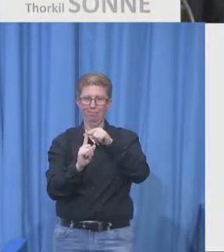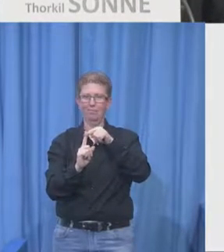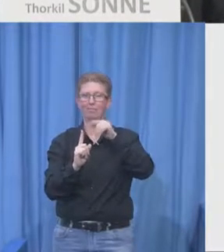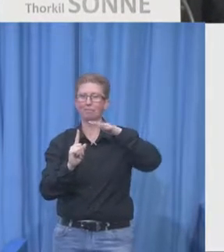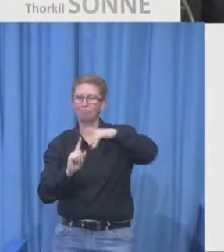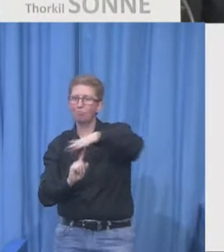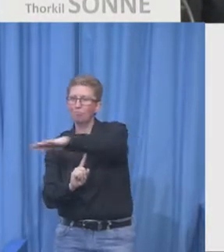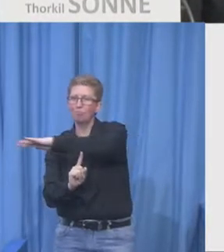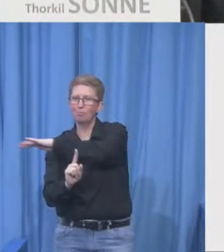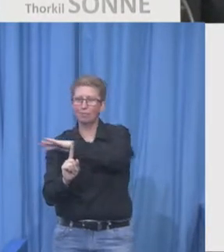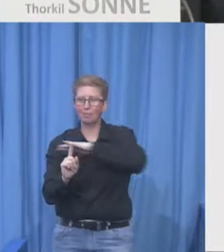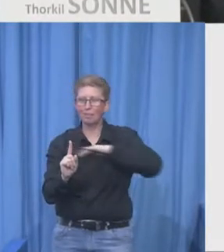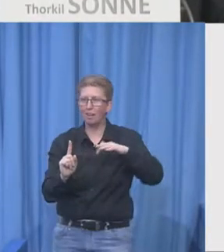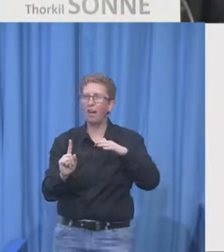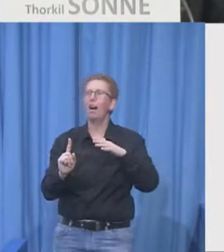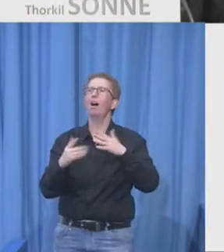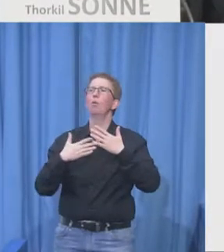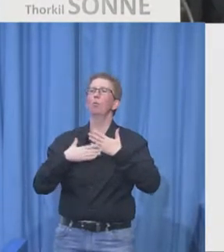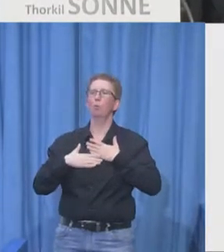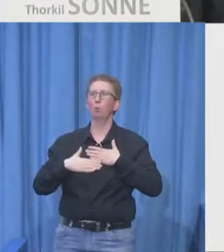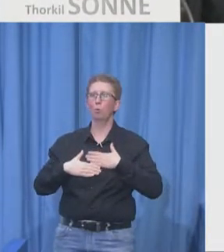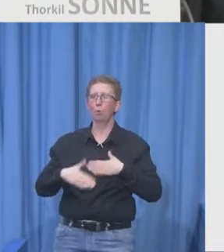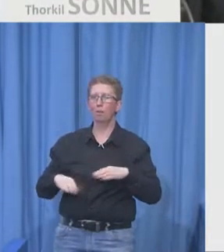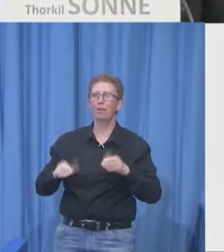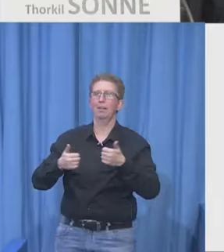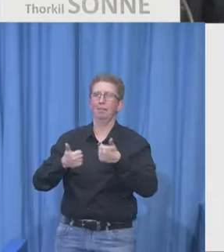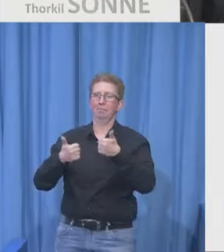thrive as herbs.